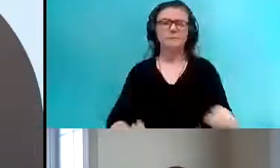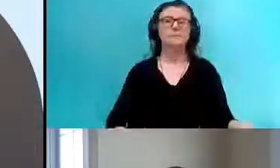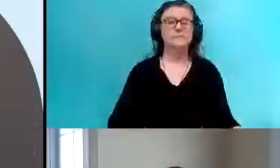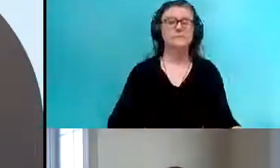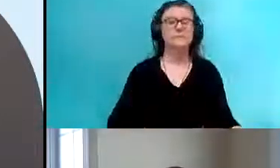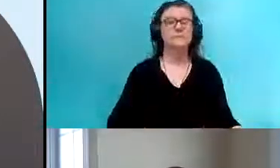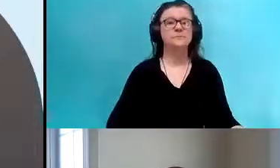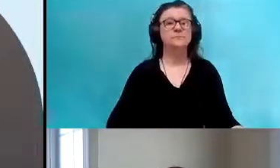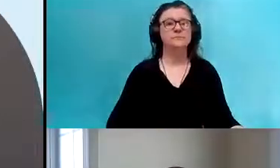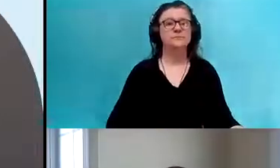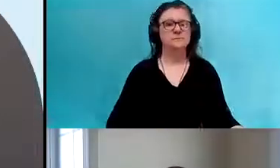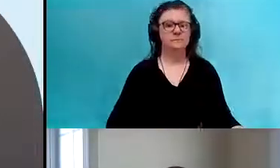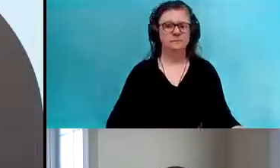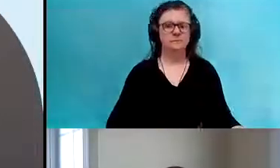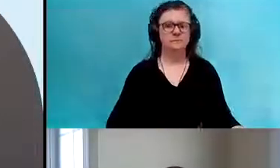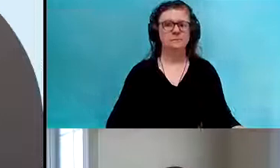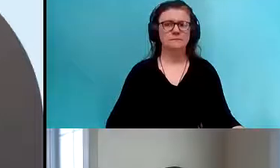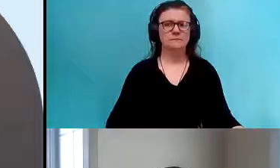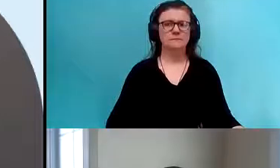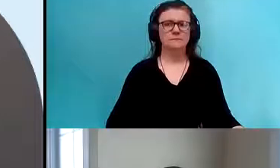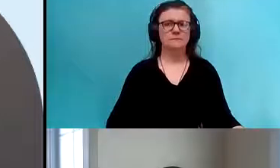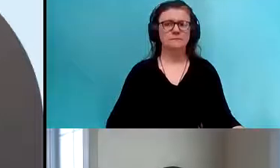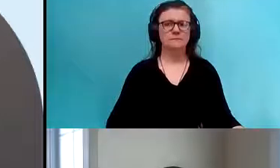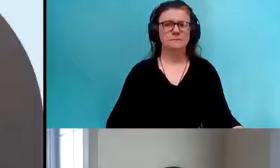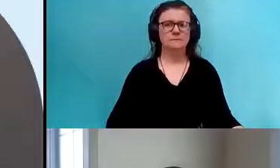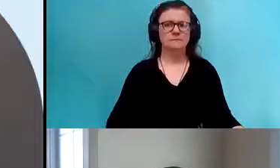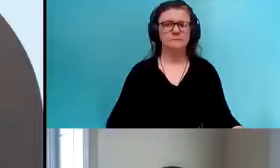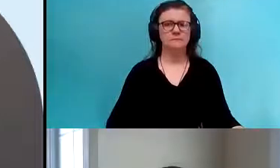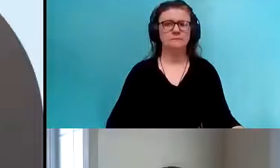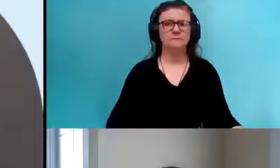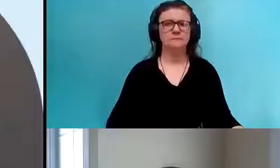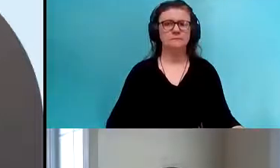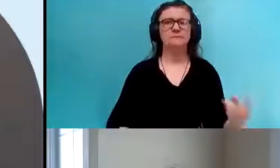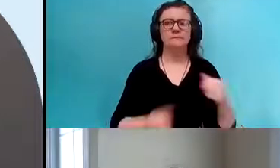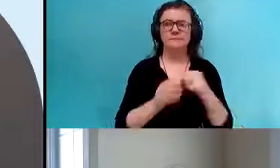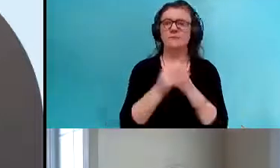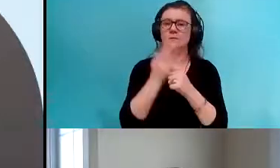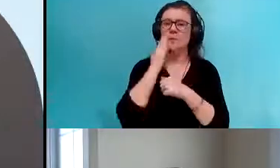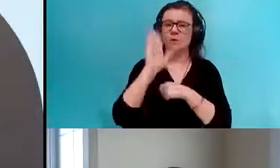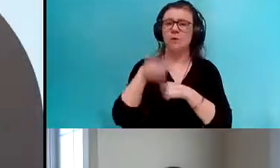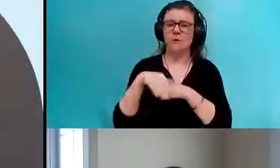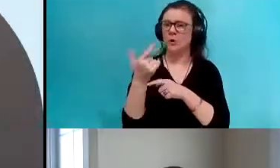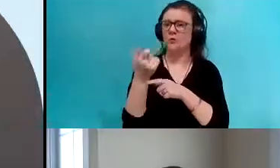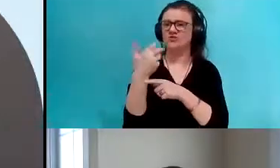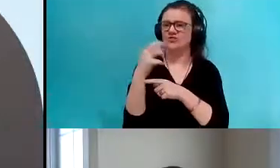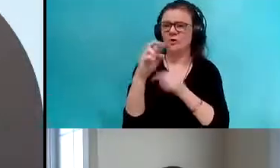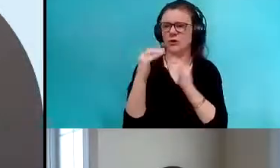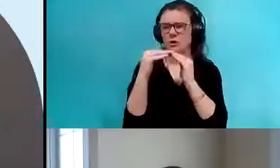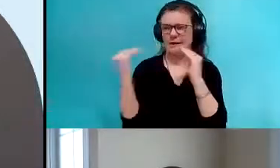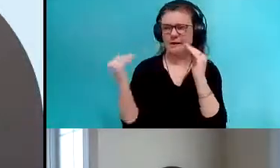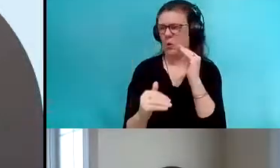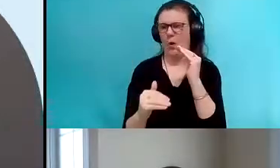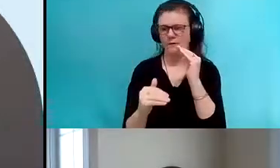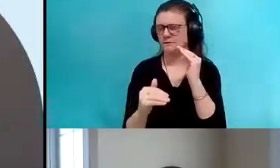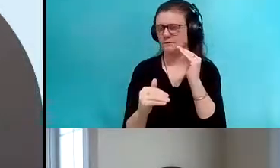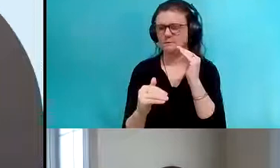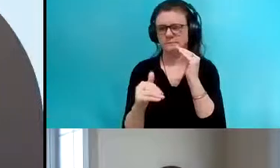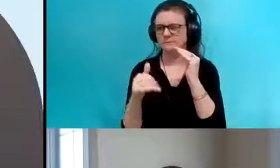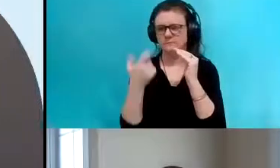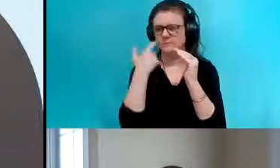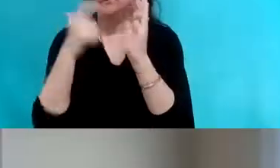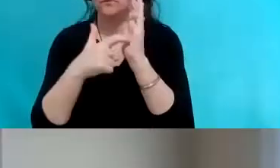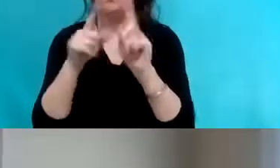So capturing intersecting inequalities, as has been talked about here, really requires data